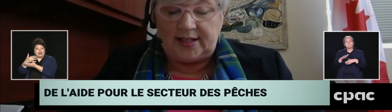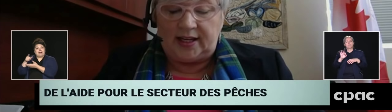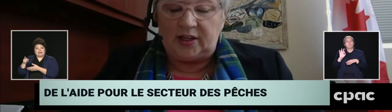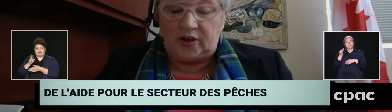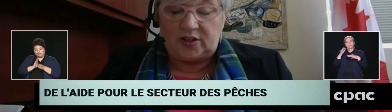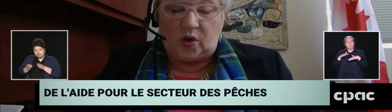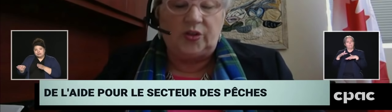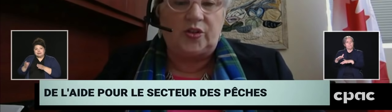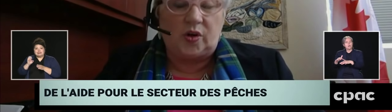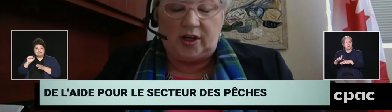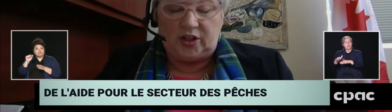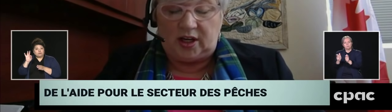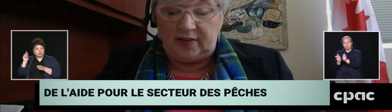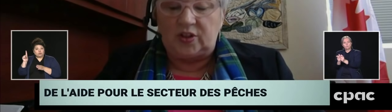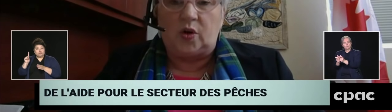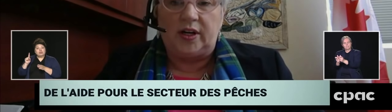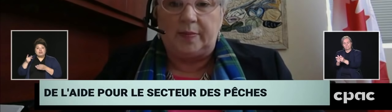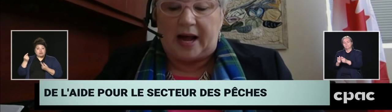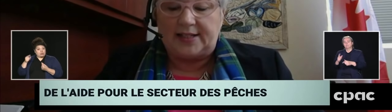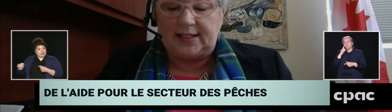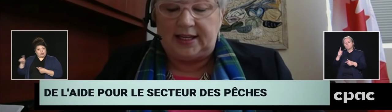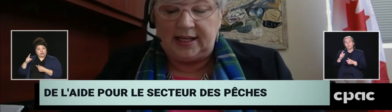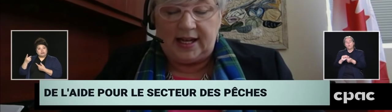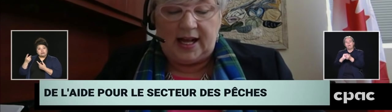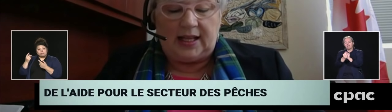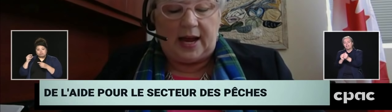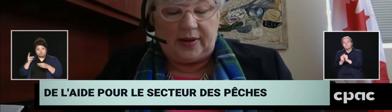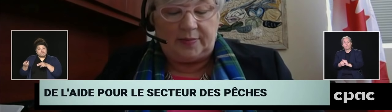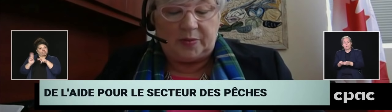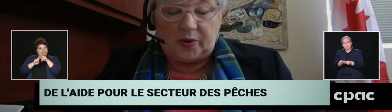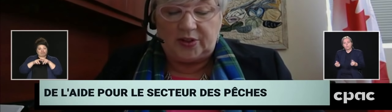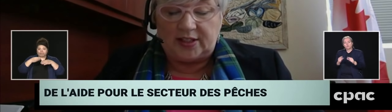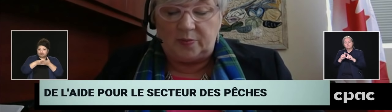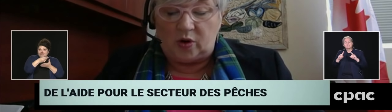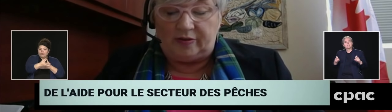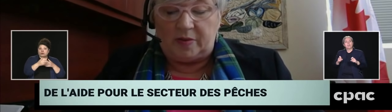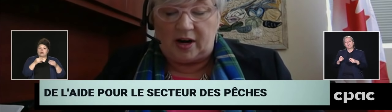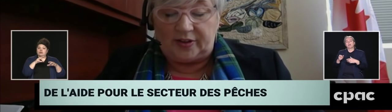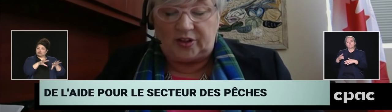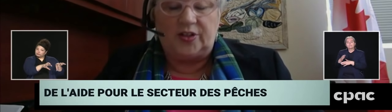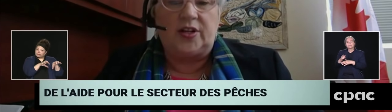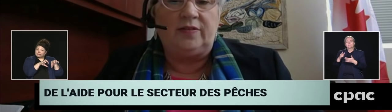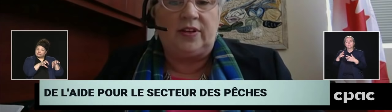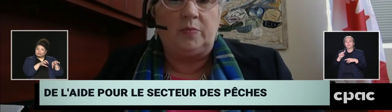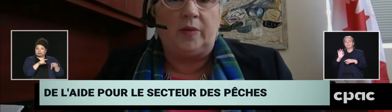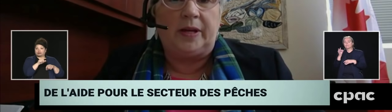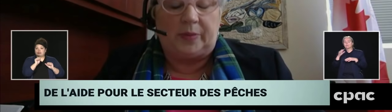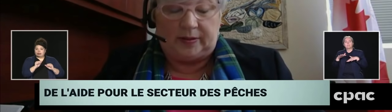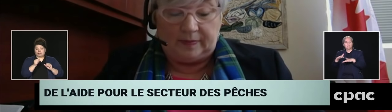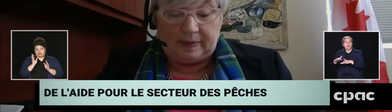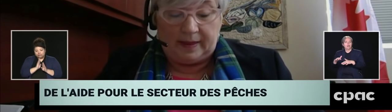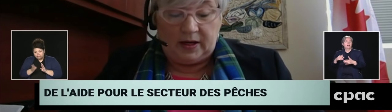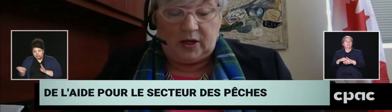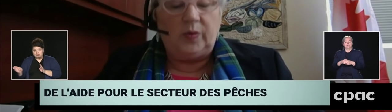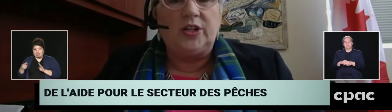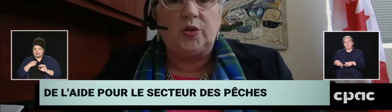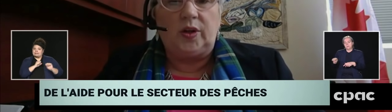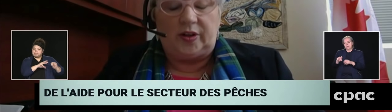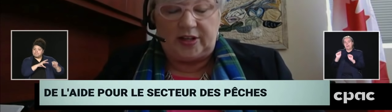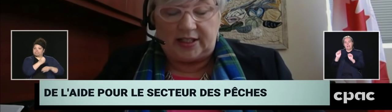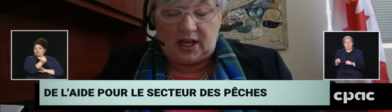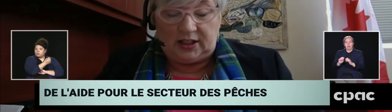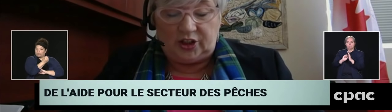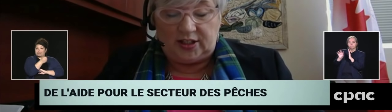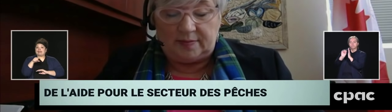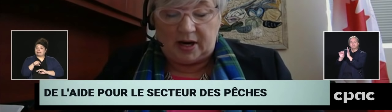industry as they increase cold storage and inventory capacity, allowing them to process more from harvesters and feed more people. Retool